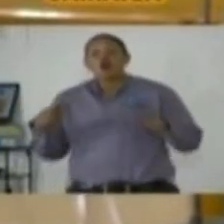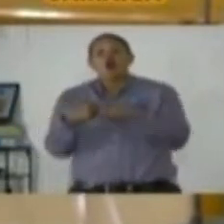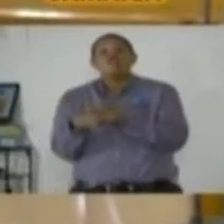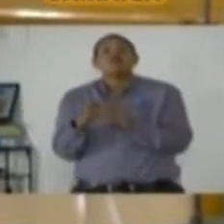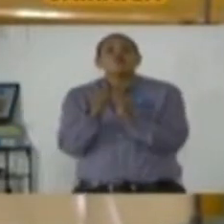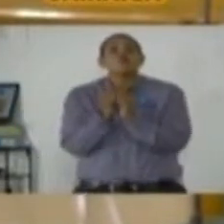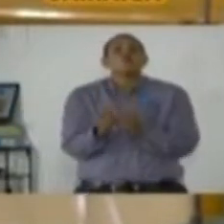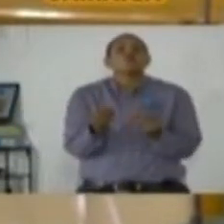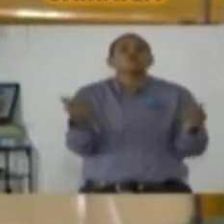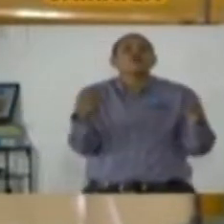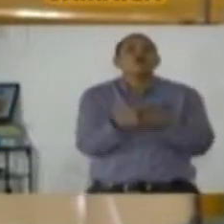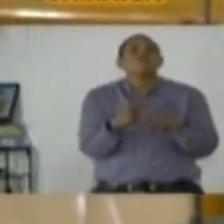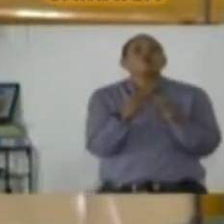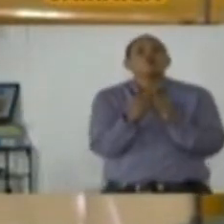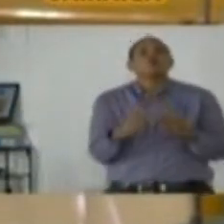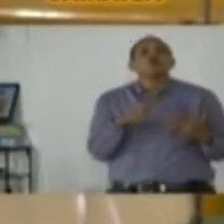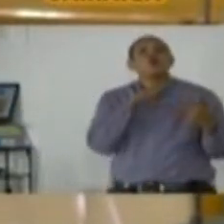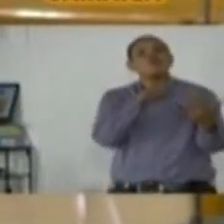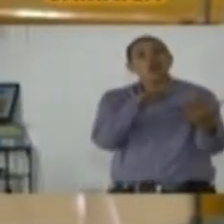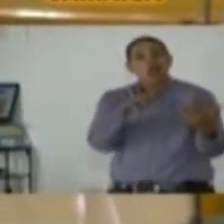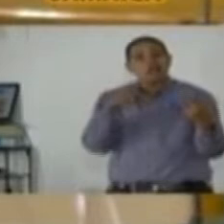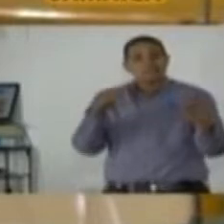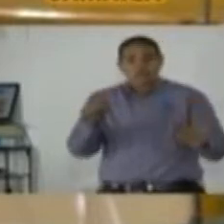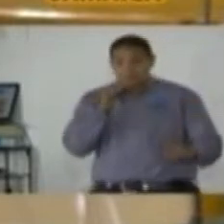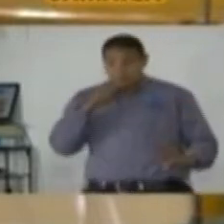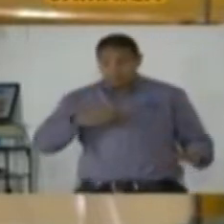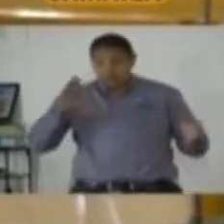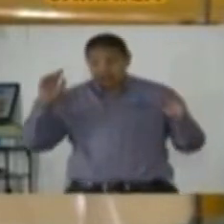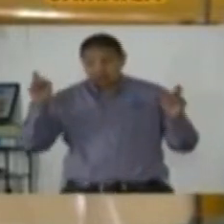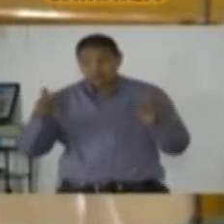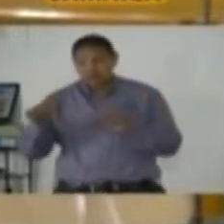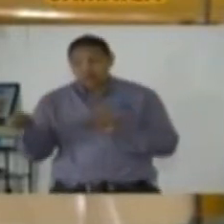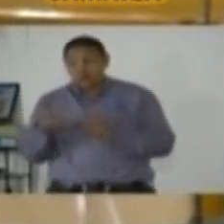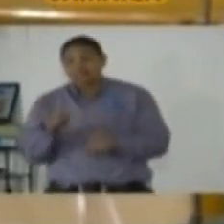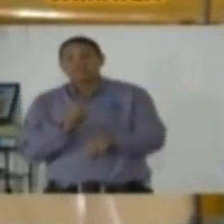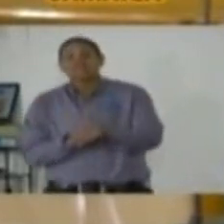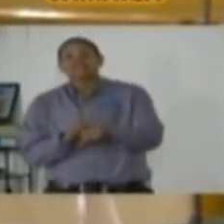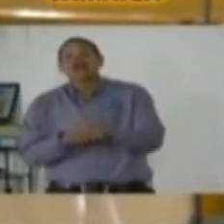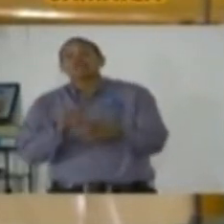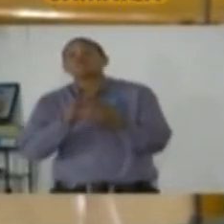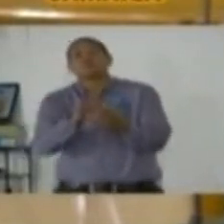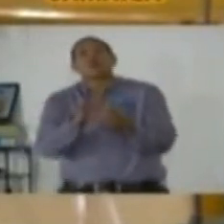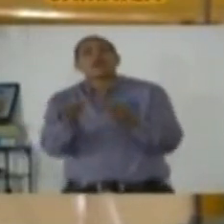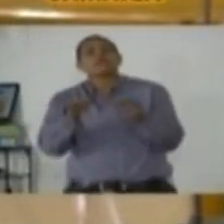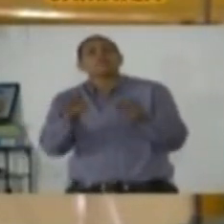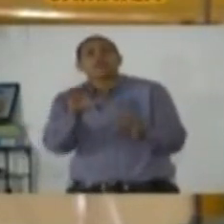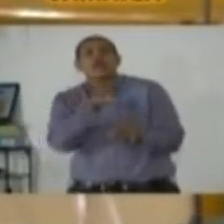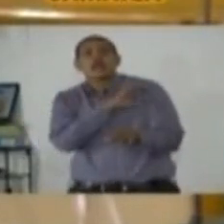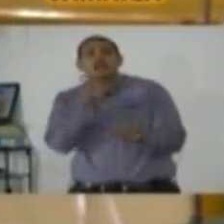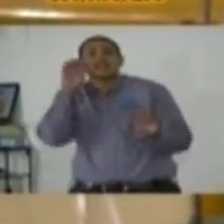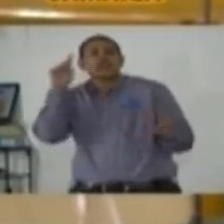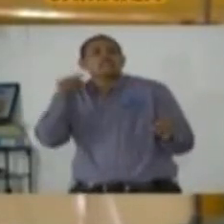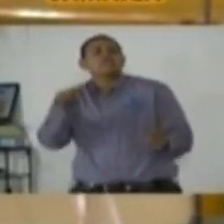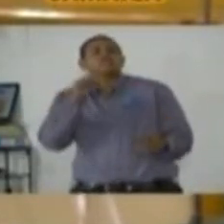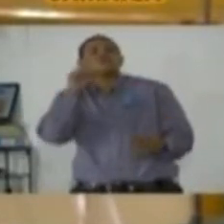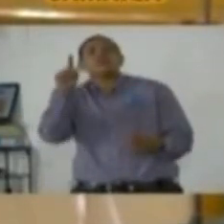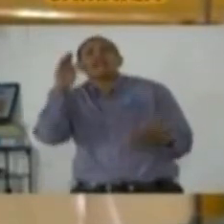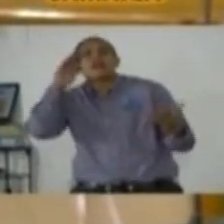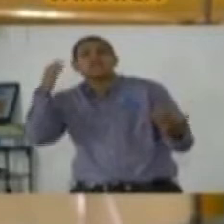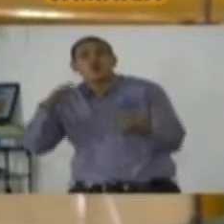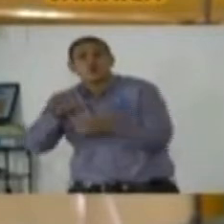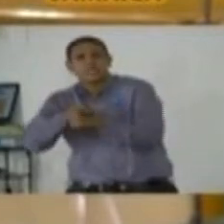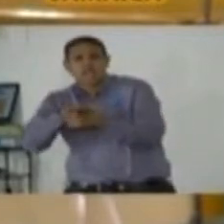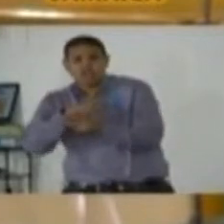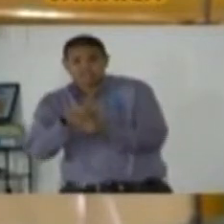violence. So, Madam Speaker, this is a good time to highlight character education. This was a focus area in